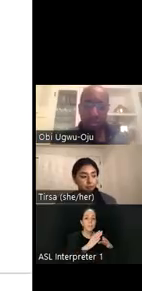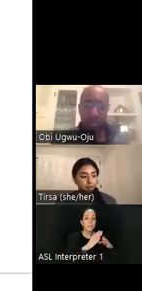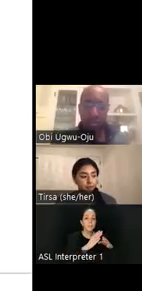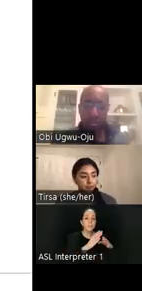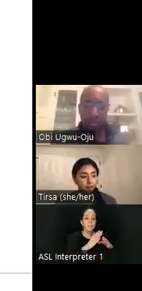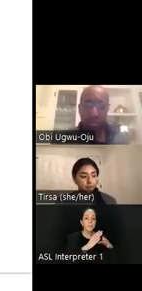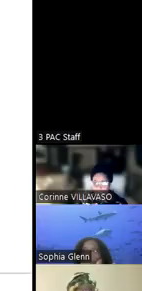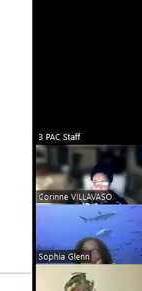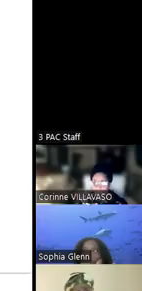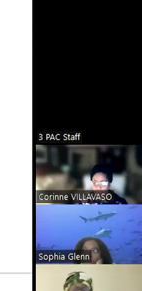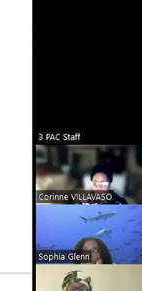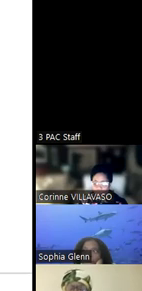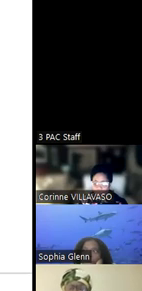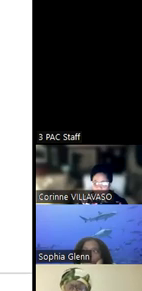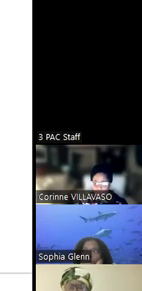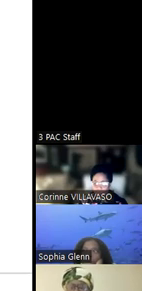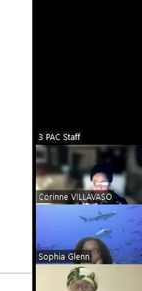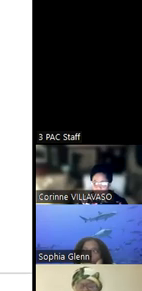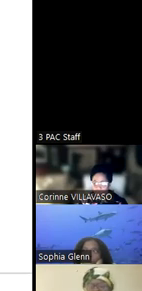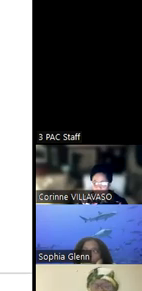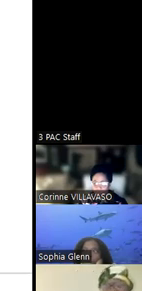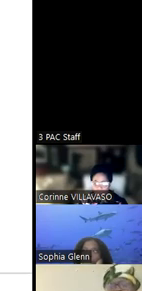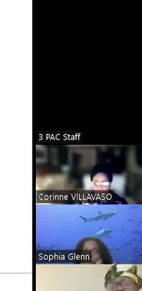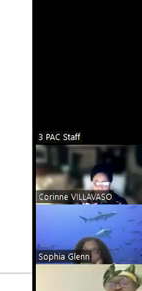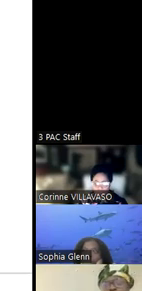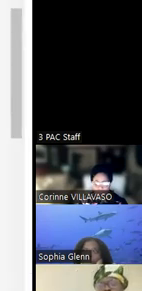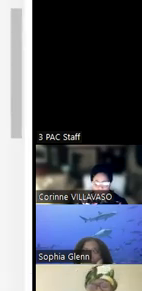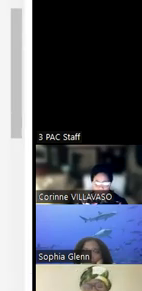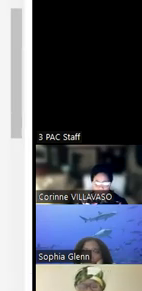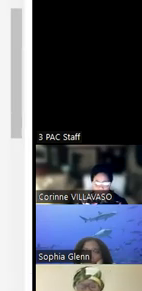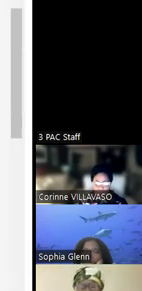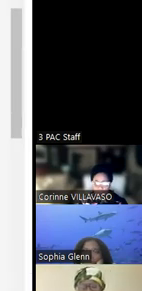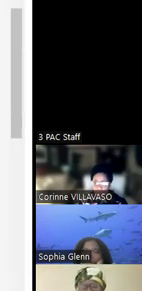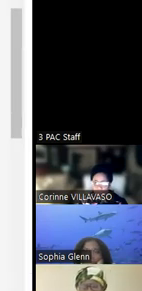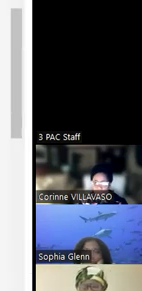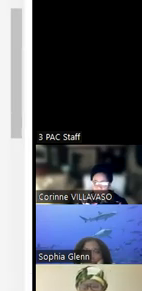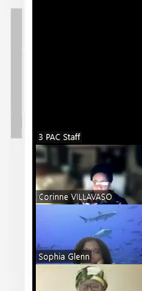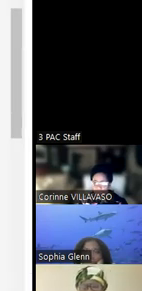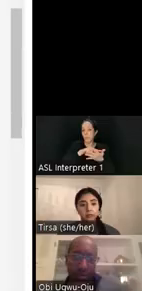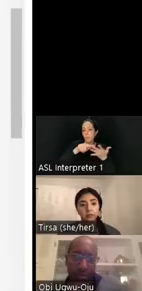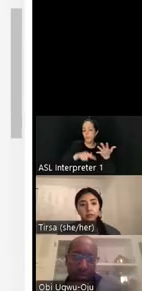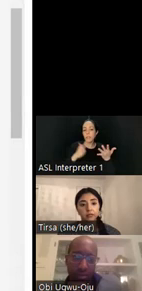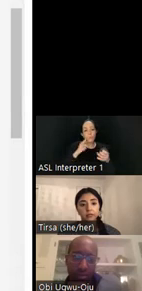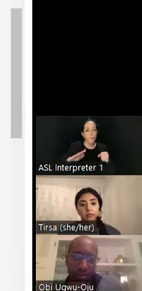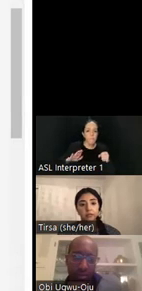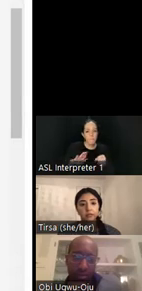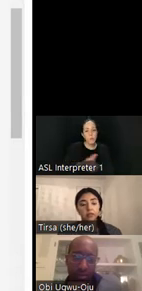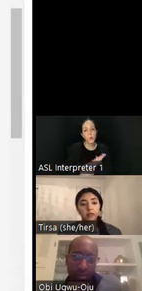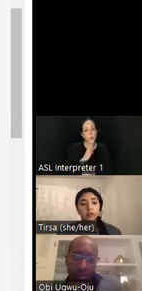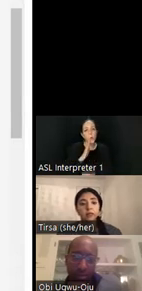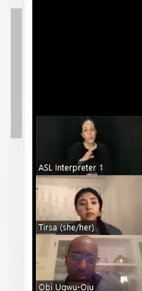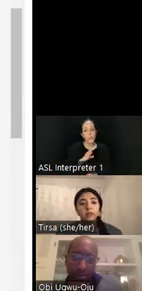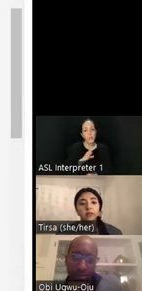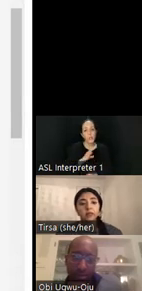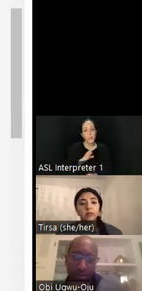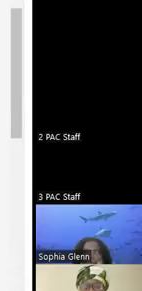section, which in the council's charge to the commission, which includes 10 items or 9